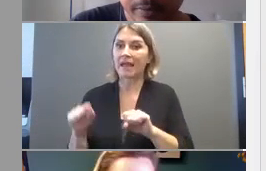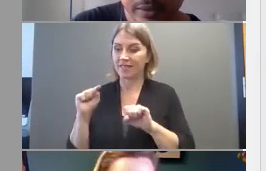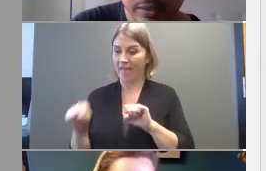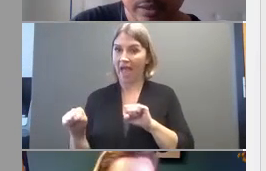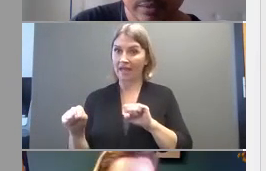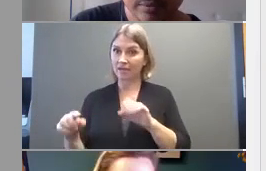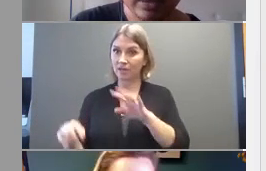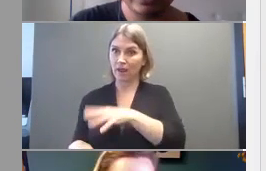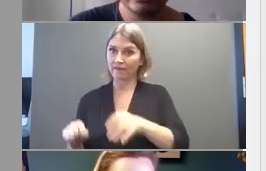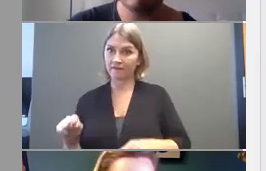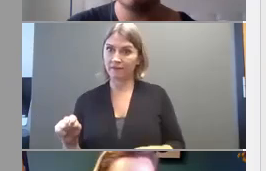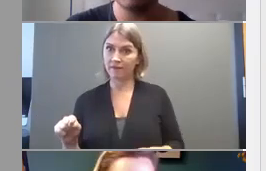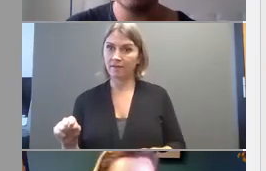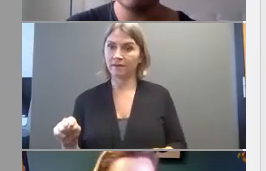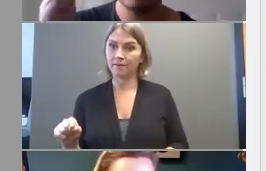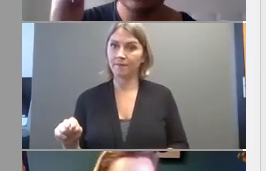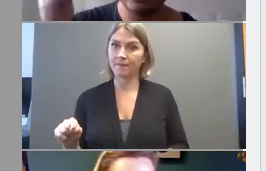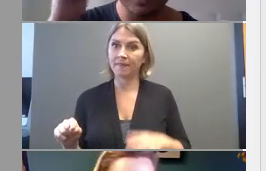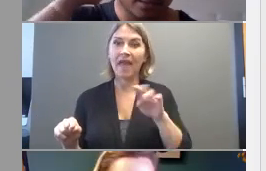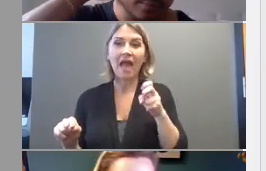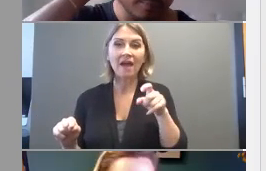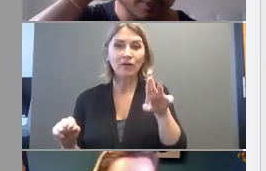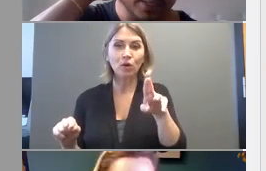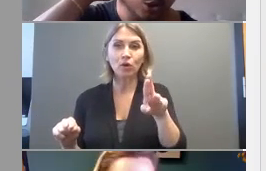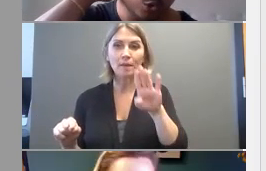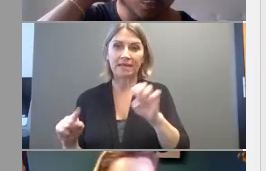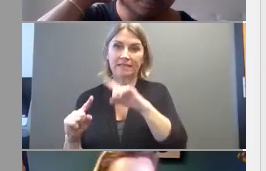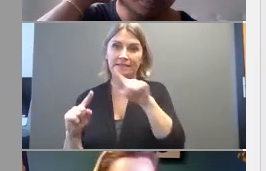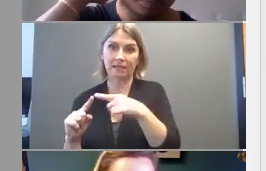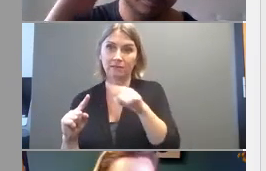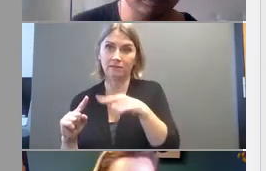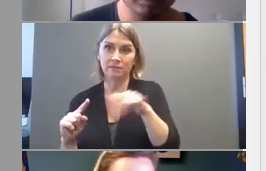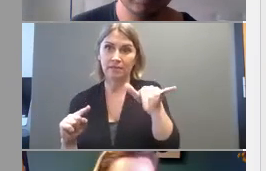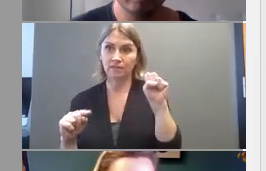graph ever be cyclic? Yes or no?